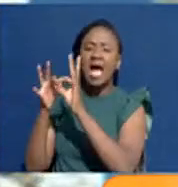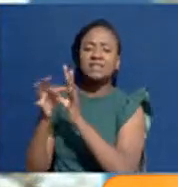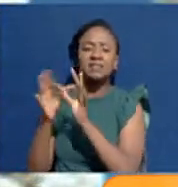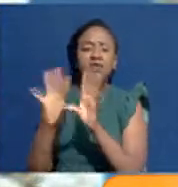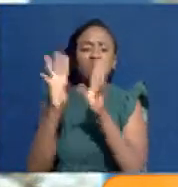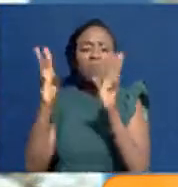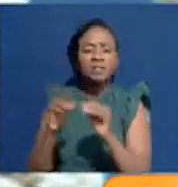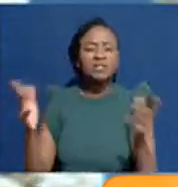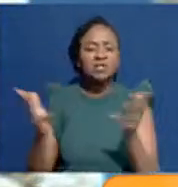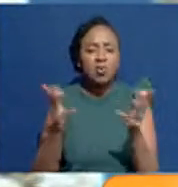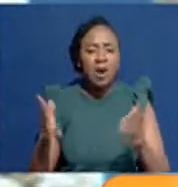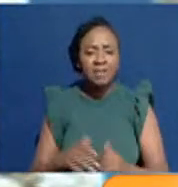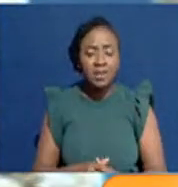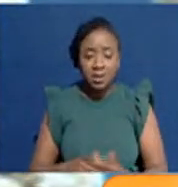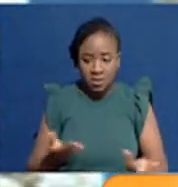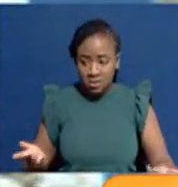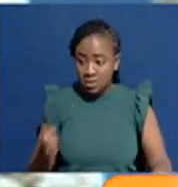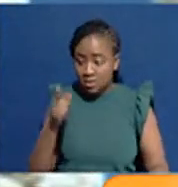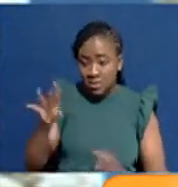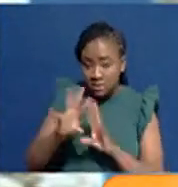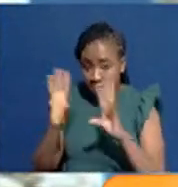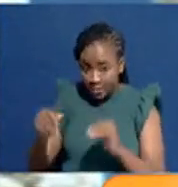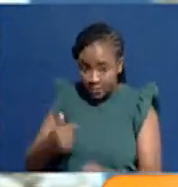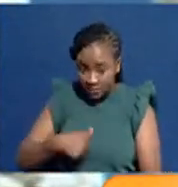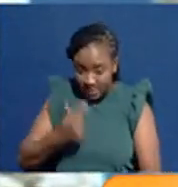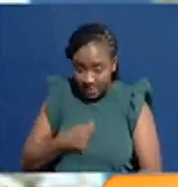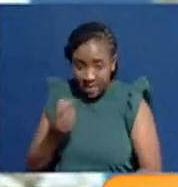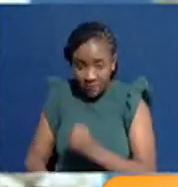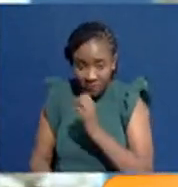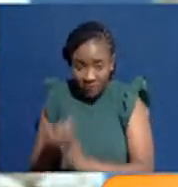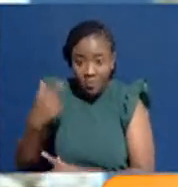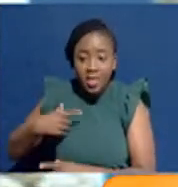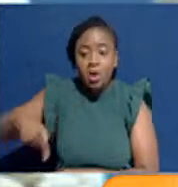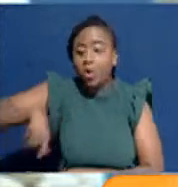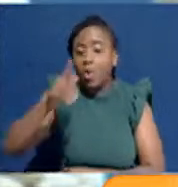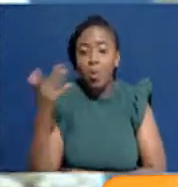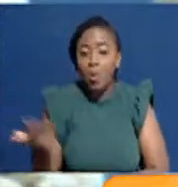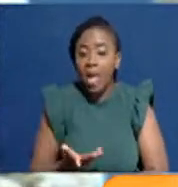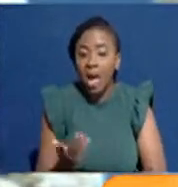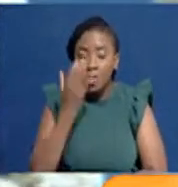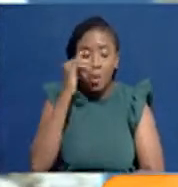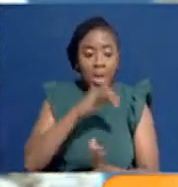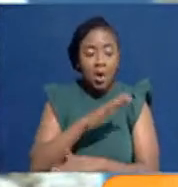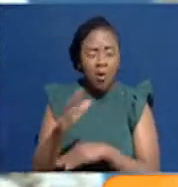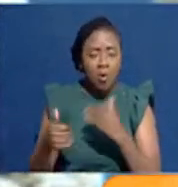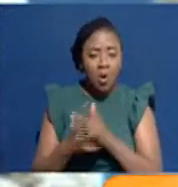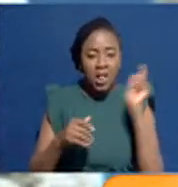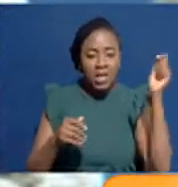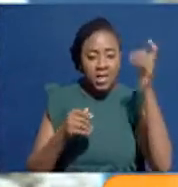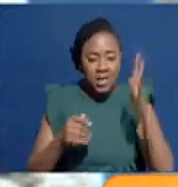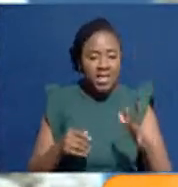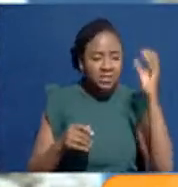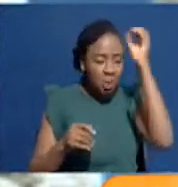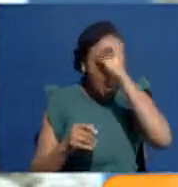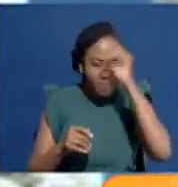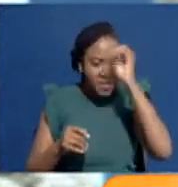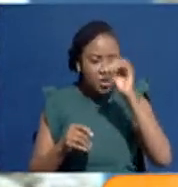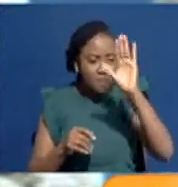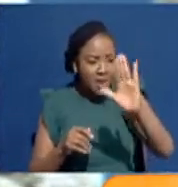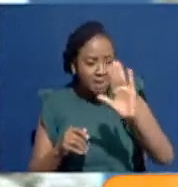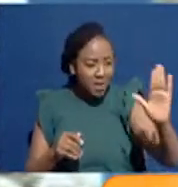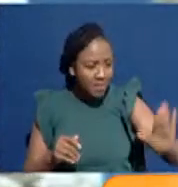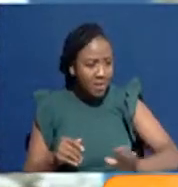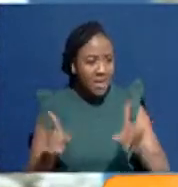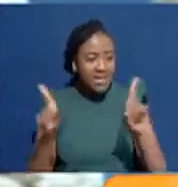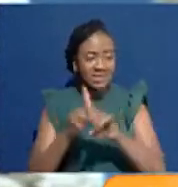budget? Where would I take that alternative budget to whom? Because every single Kenyan that has spoken, including yesterday when